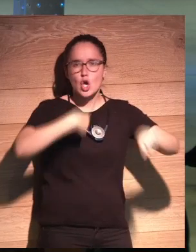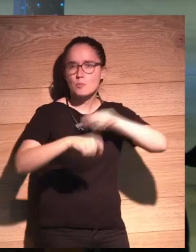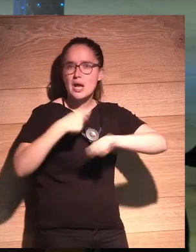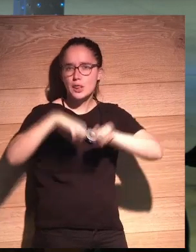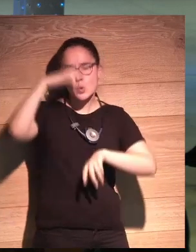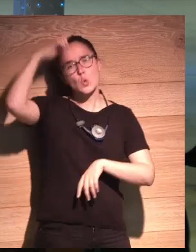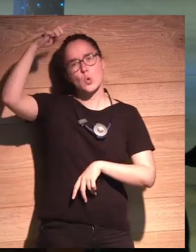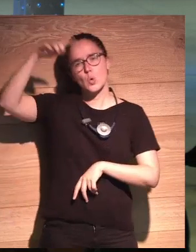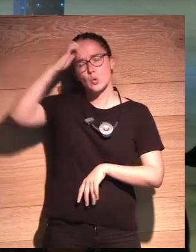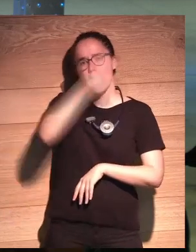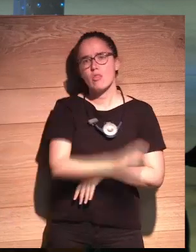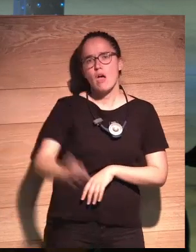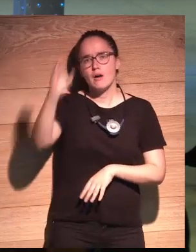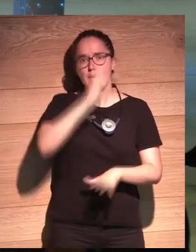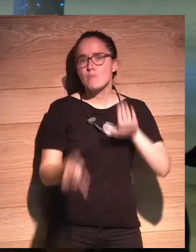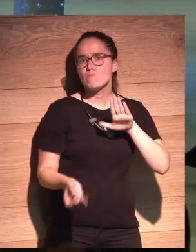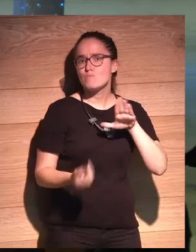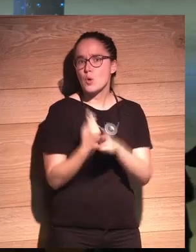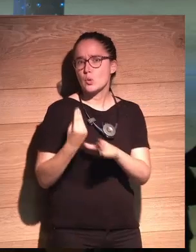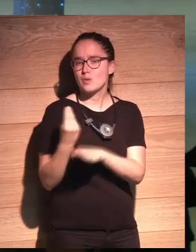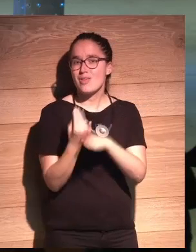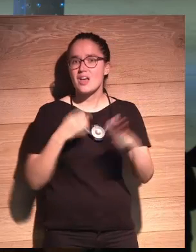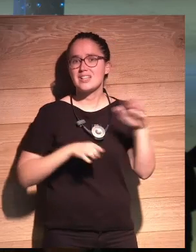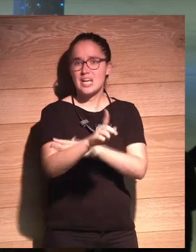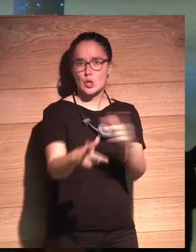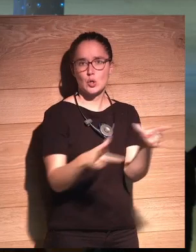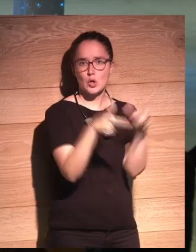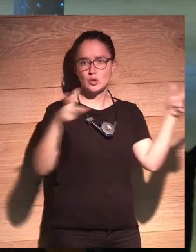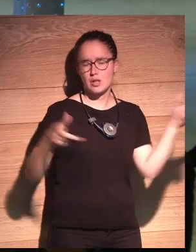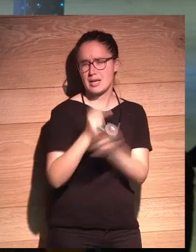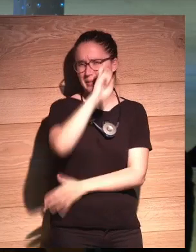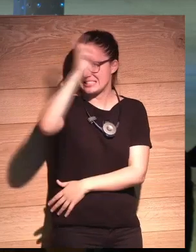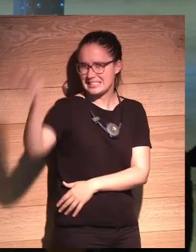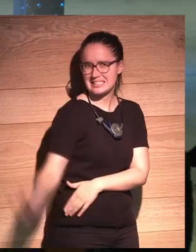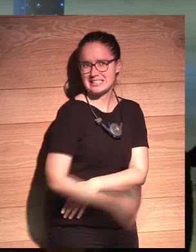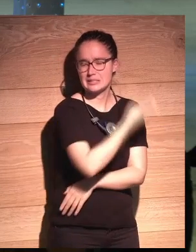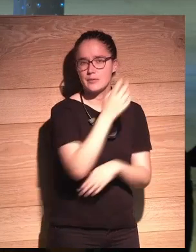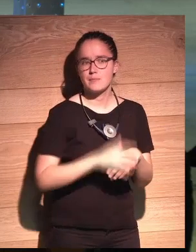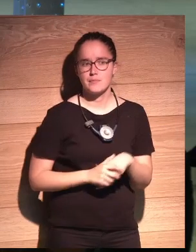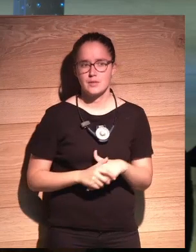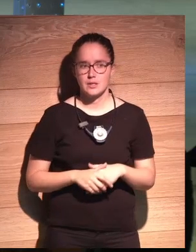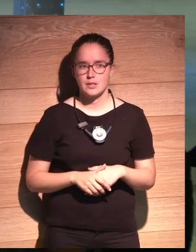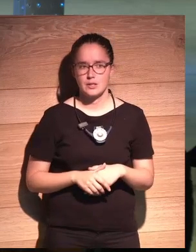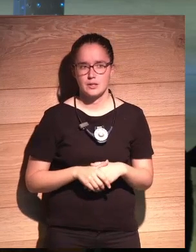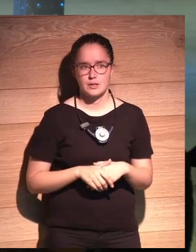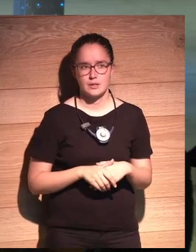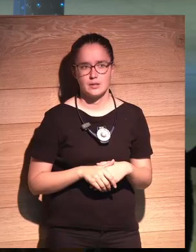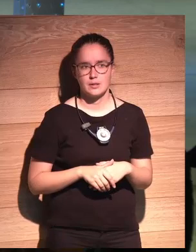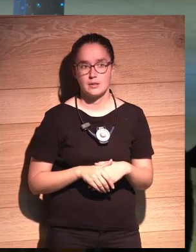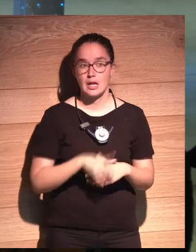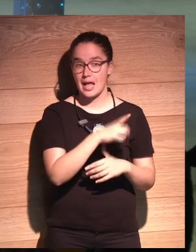that cities are the creation of many things, of